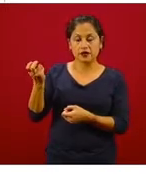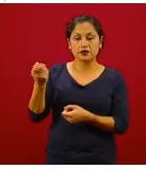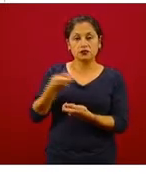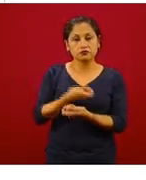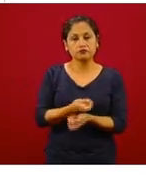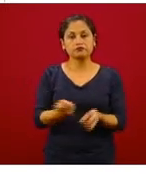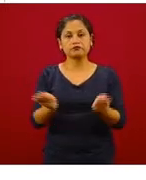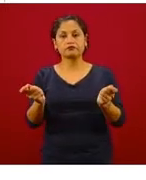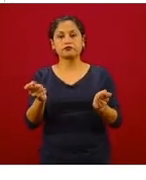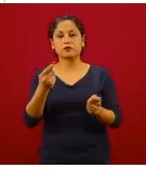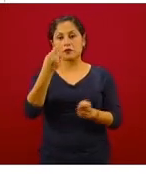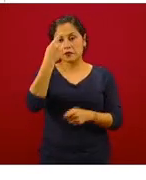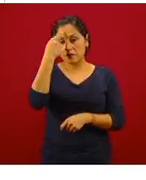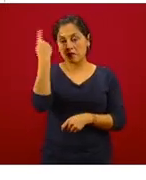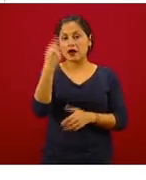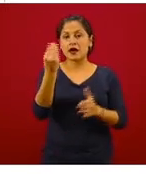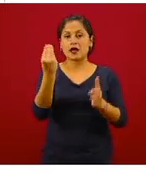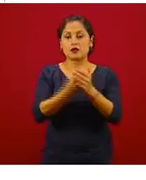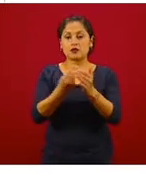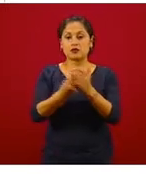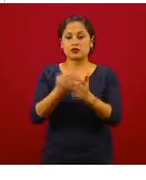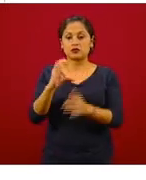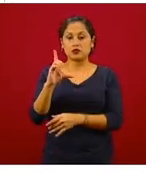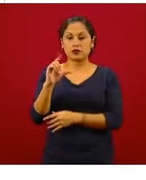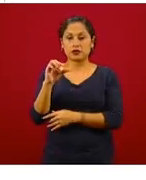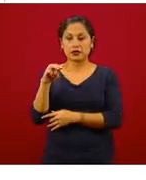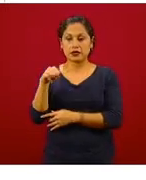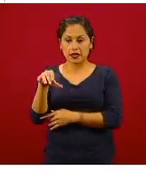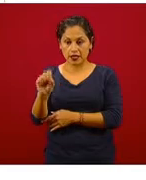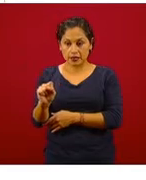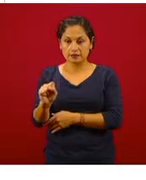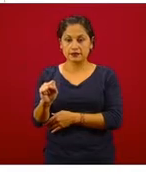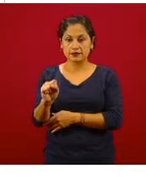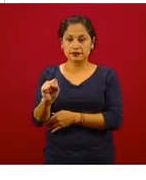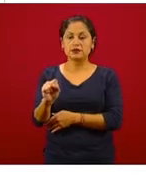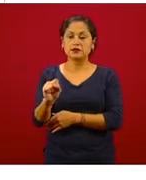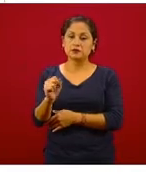the employees of the COVID situation. And well, this is some,